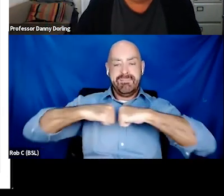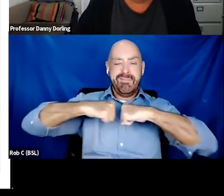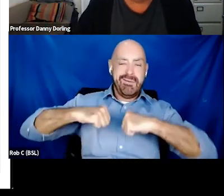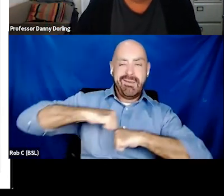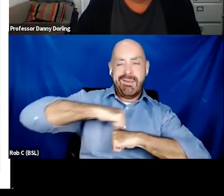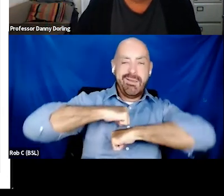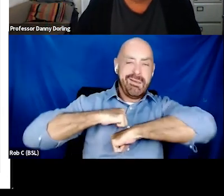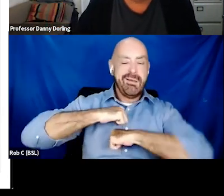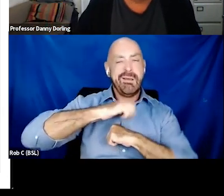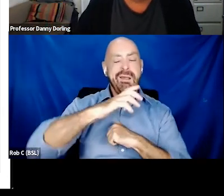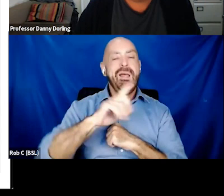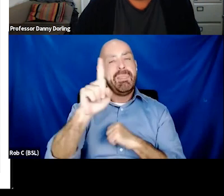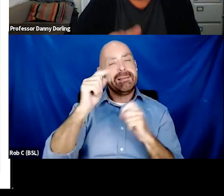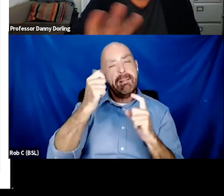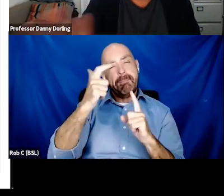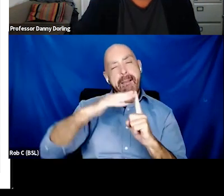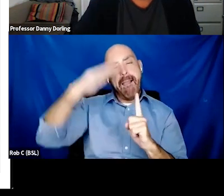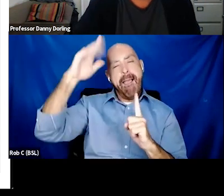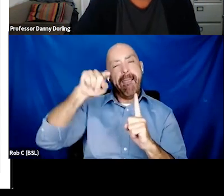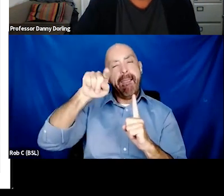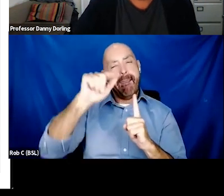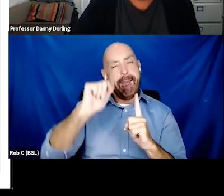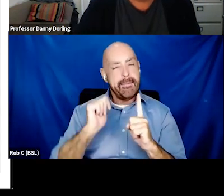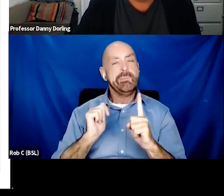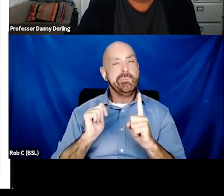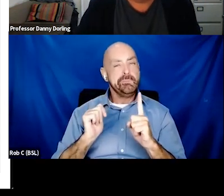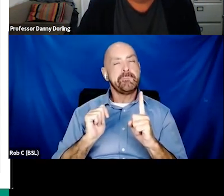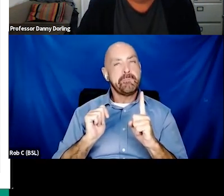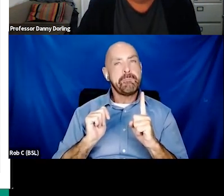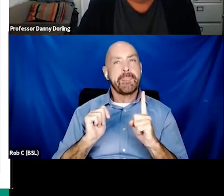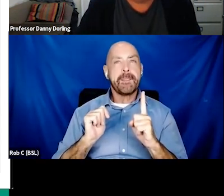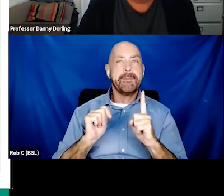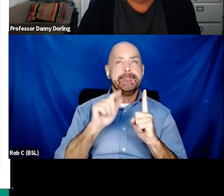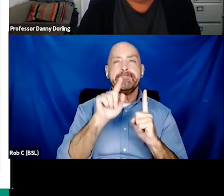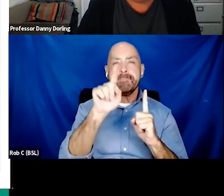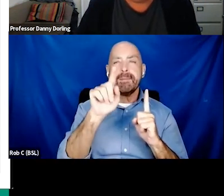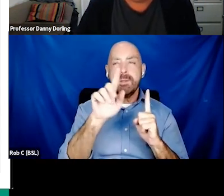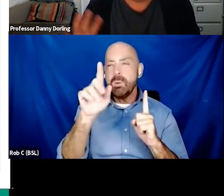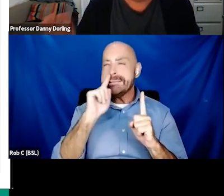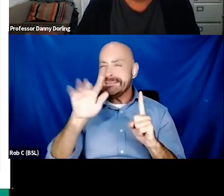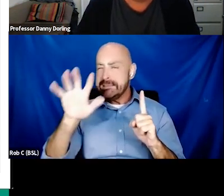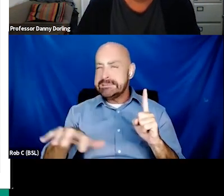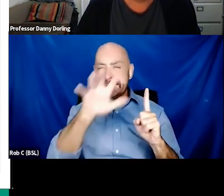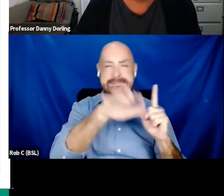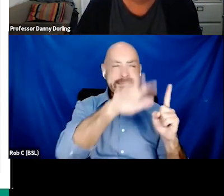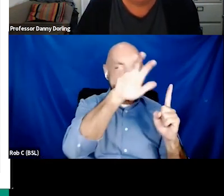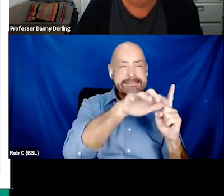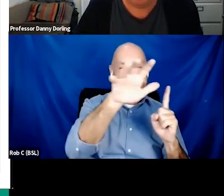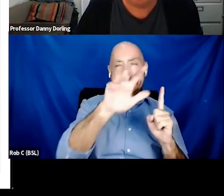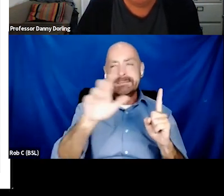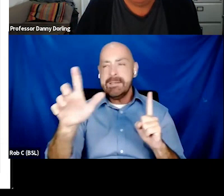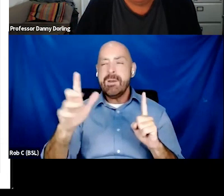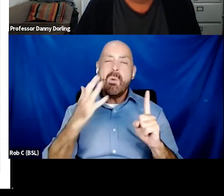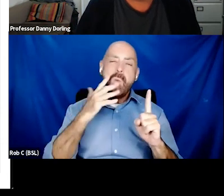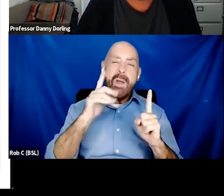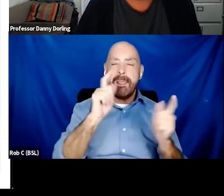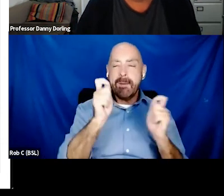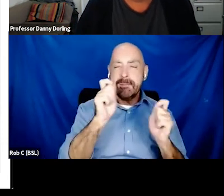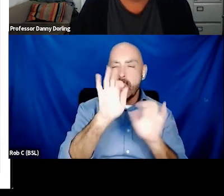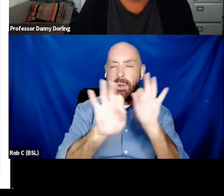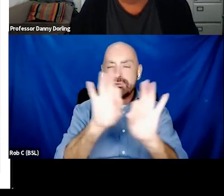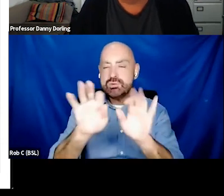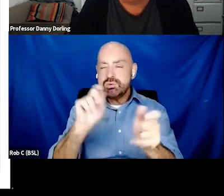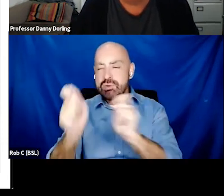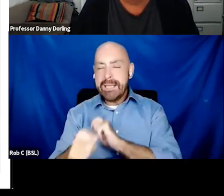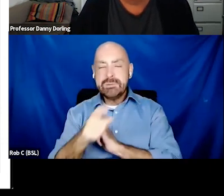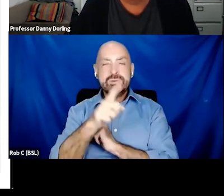that's a bit higher. And I've put all the notes on for anybody looking at this again and the caveats about when the question changed or whether you had